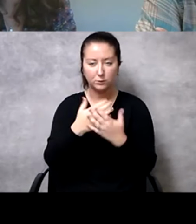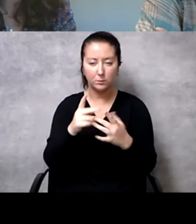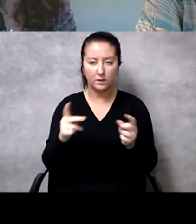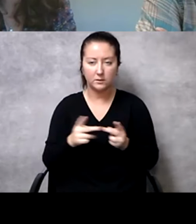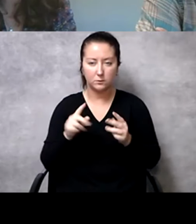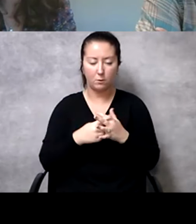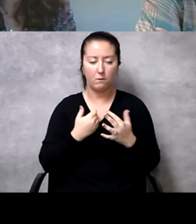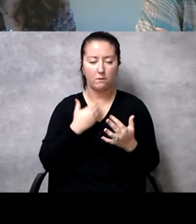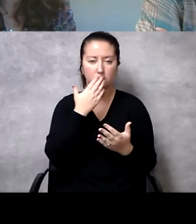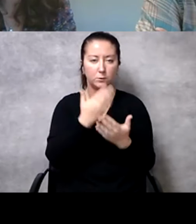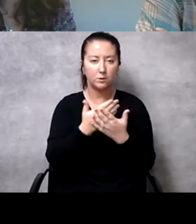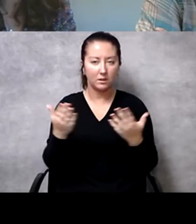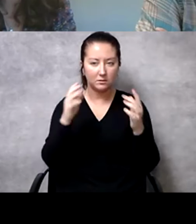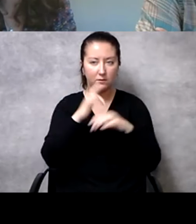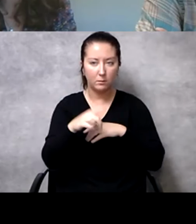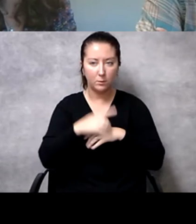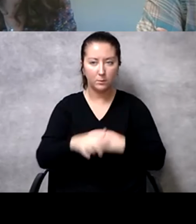are available.